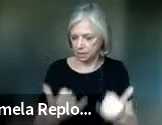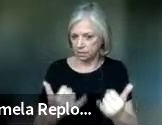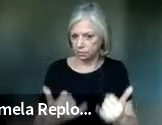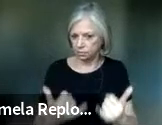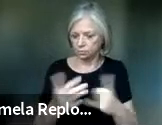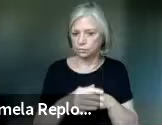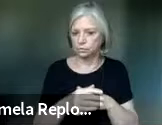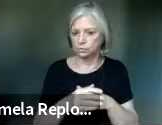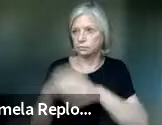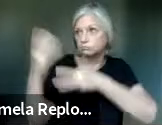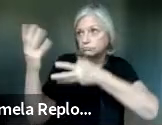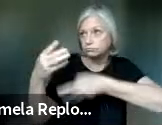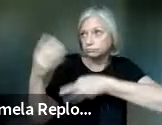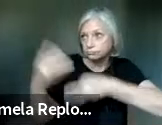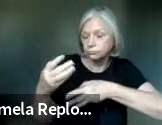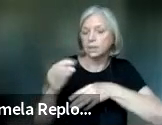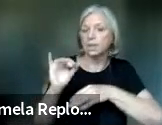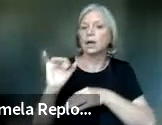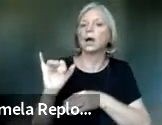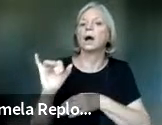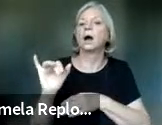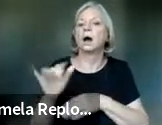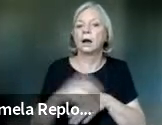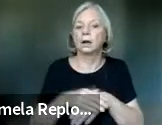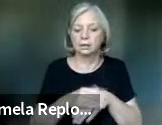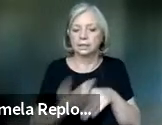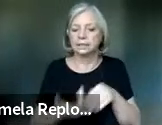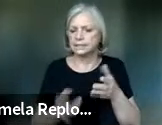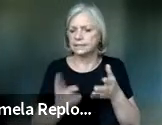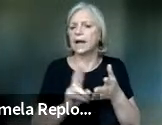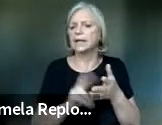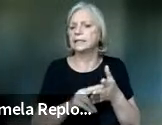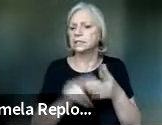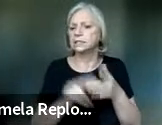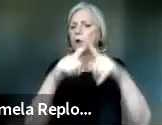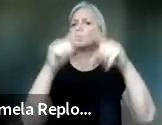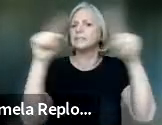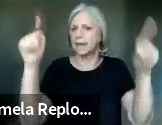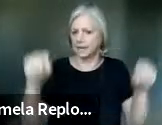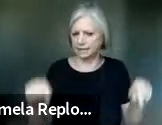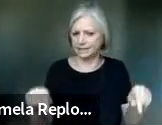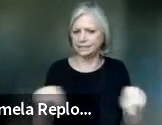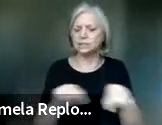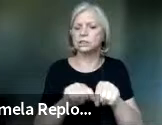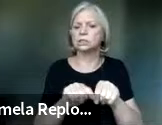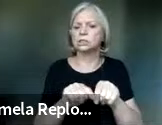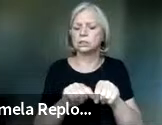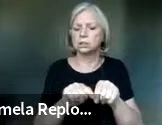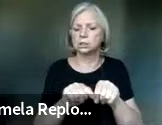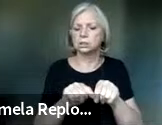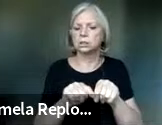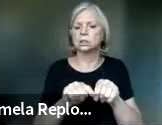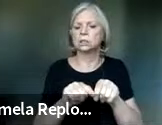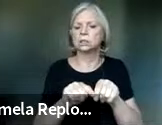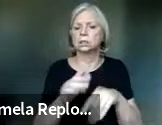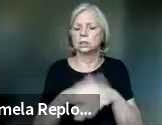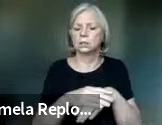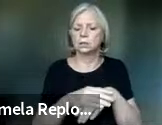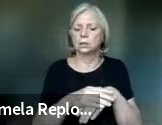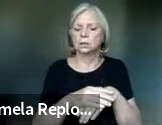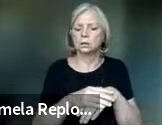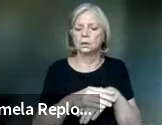There's some questions about signage and things of that sort, but I think more about standardization. I think one thing that